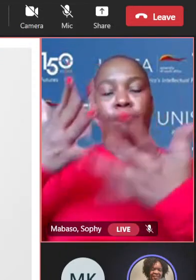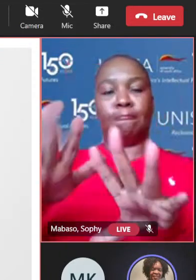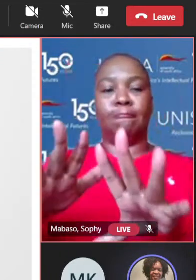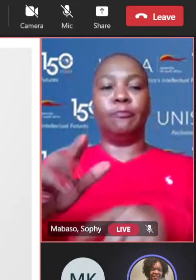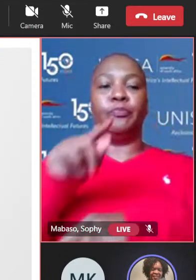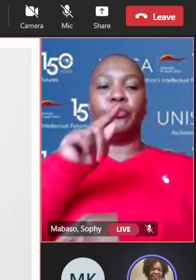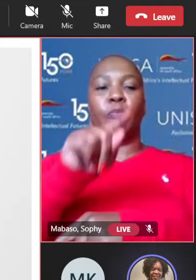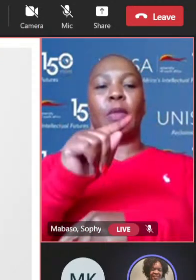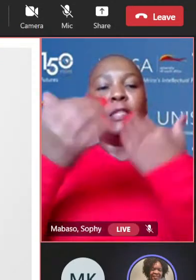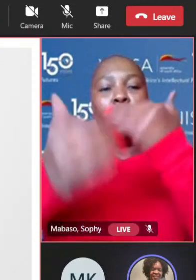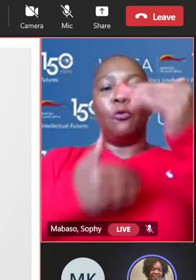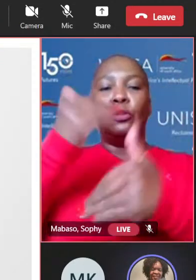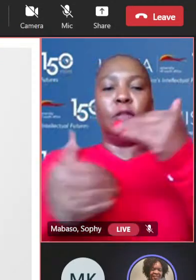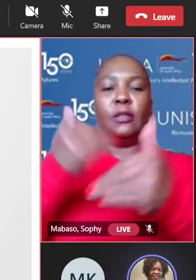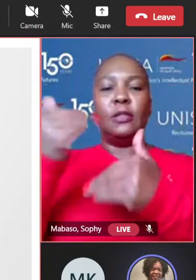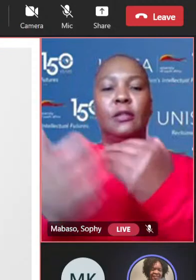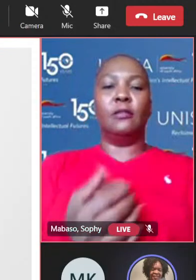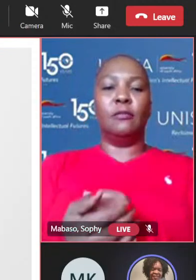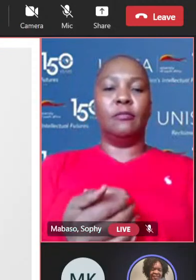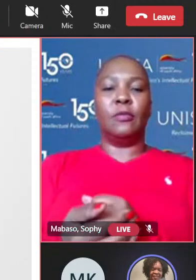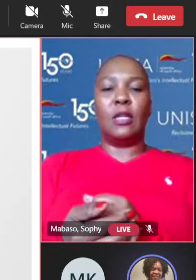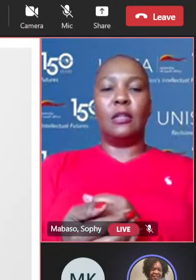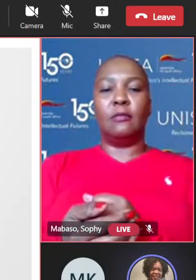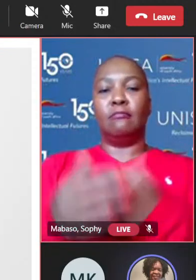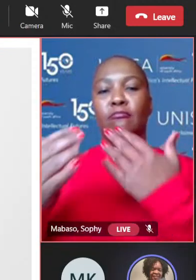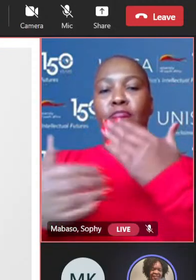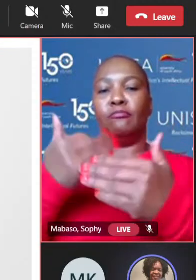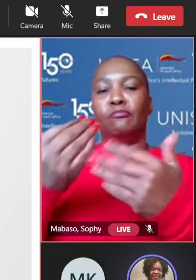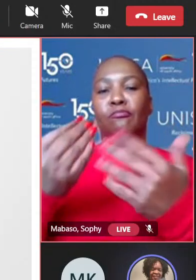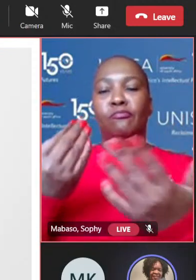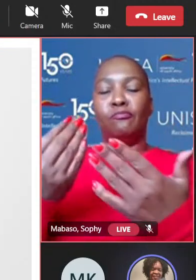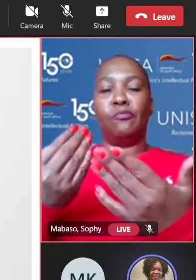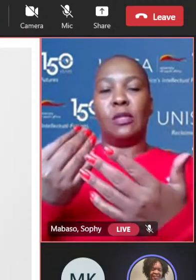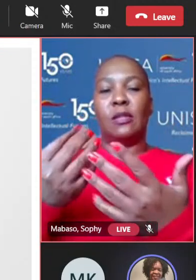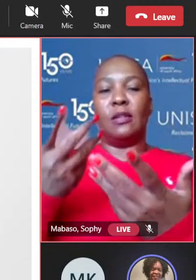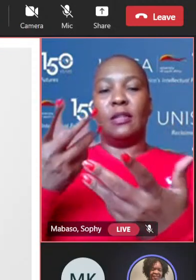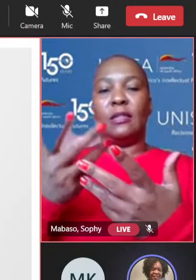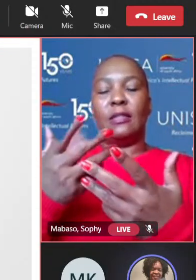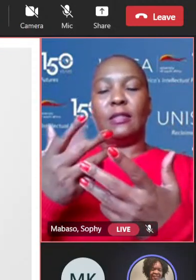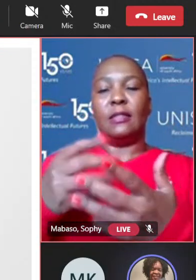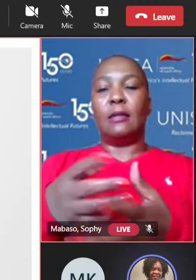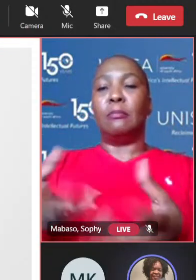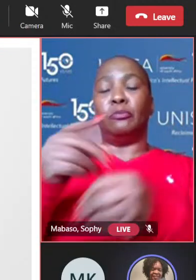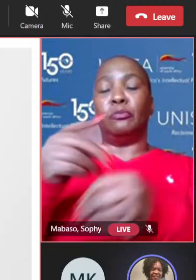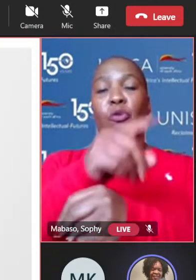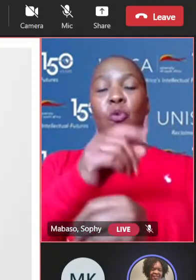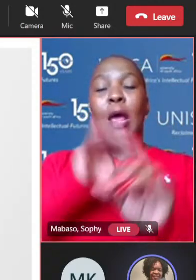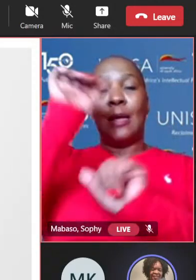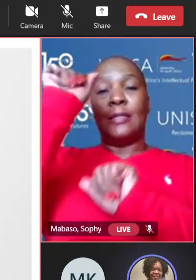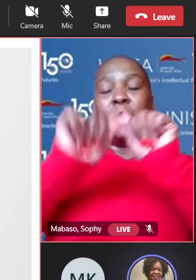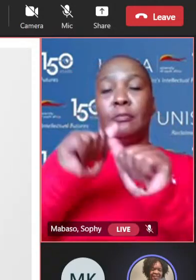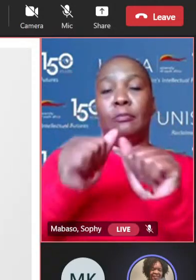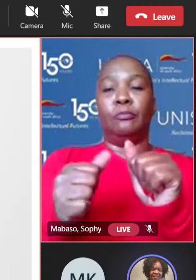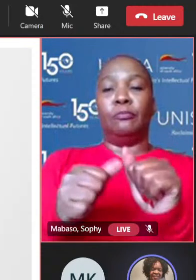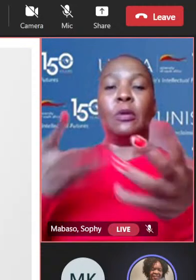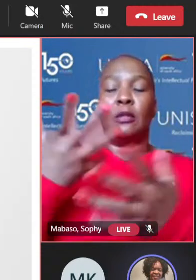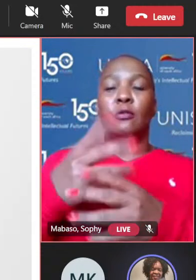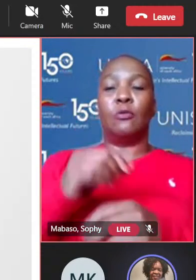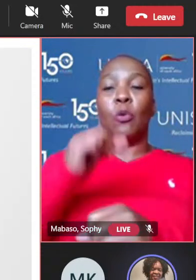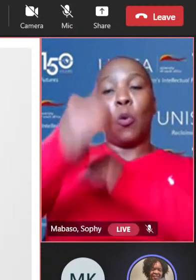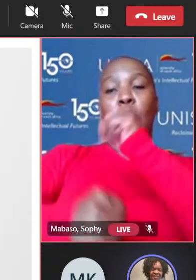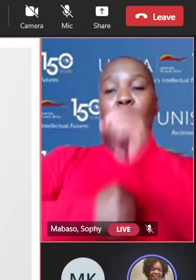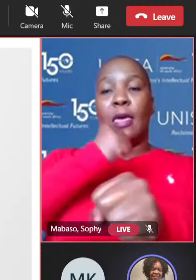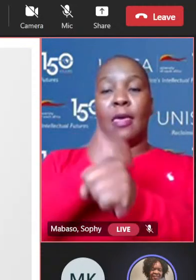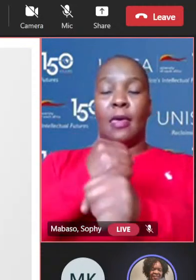a continuous assessment. It's a accumulation of your assessment. Then your year mark becomes your